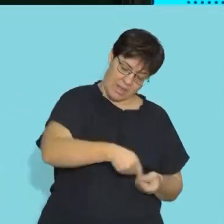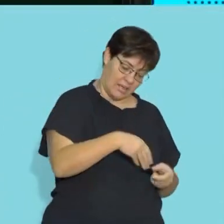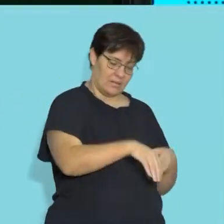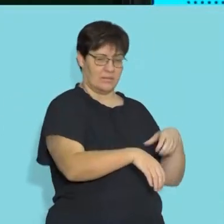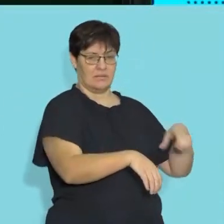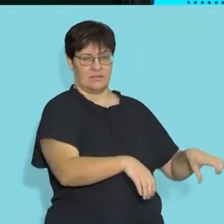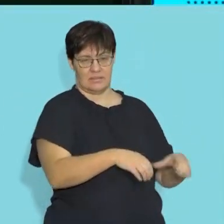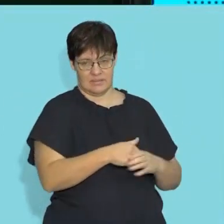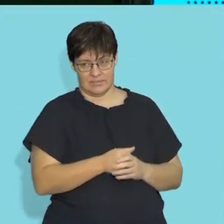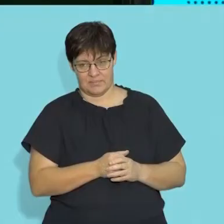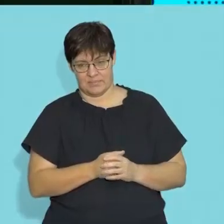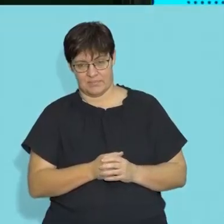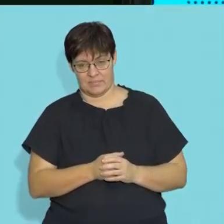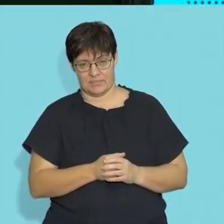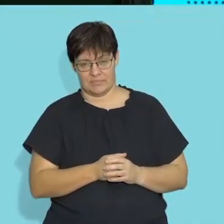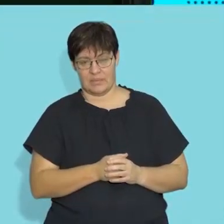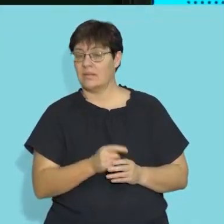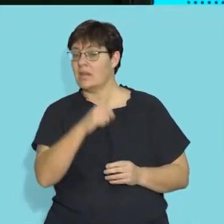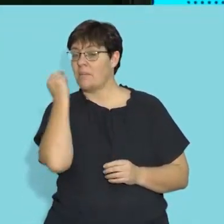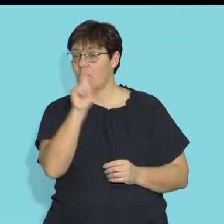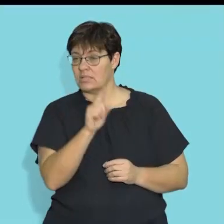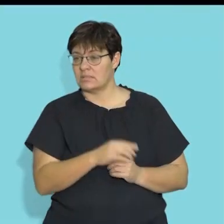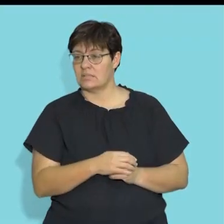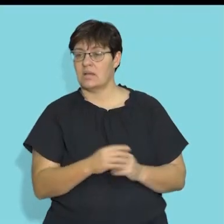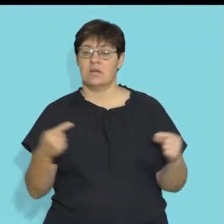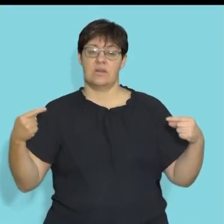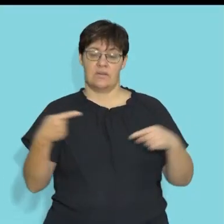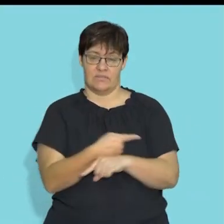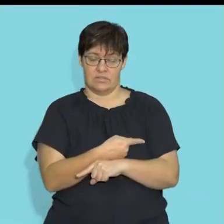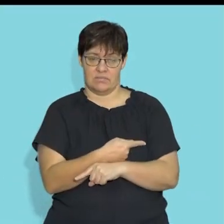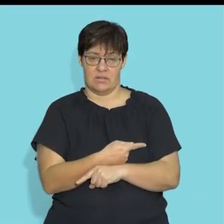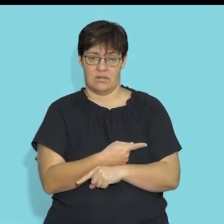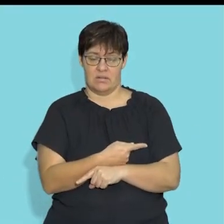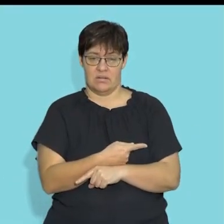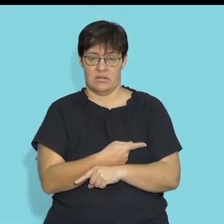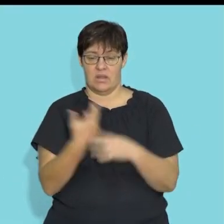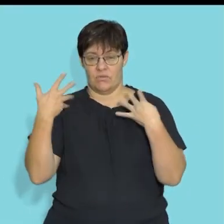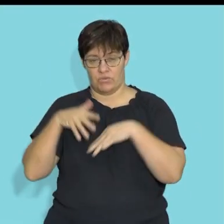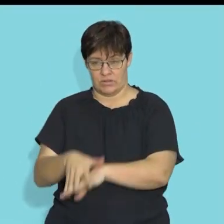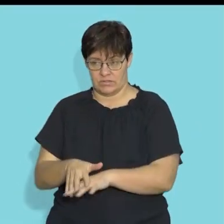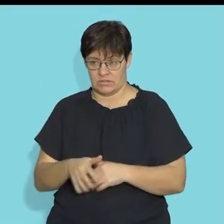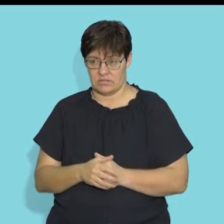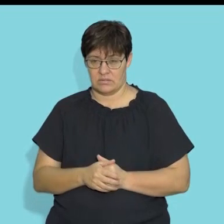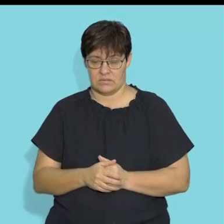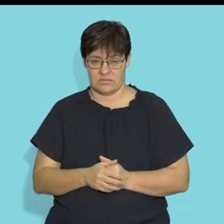back into the reactant. We call that a reversible